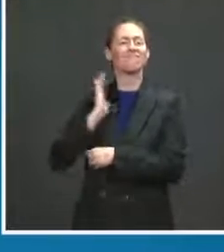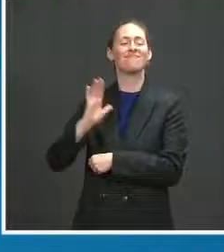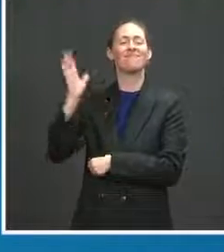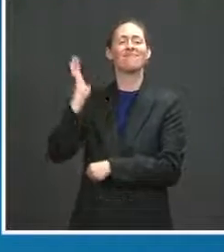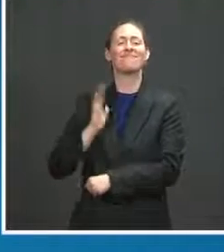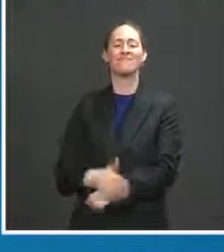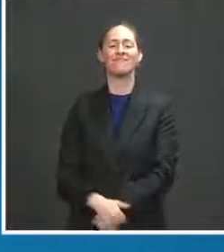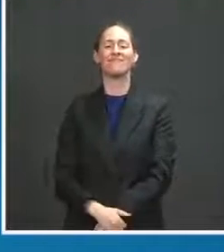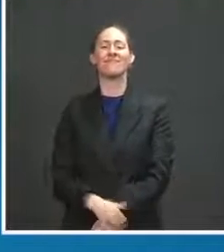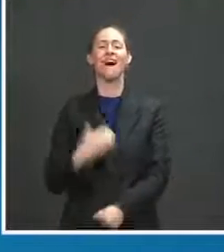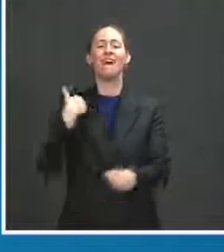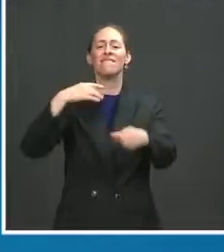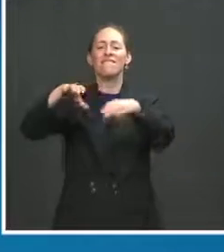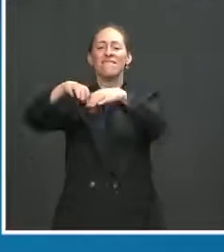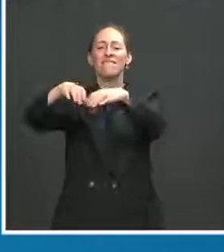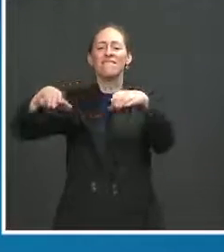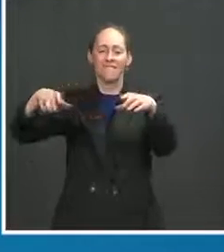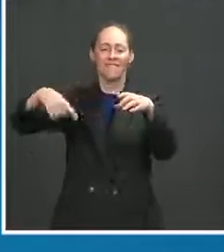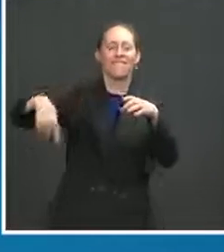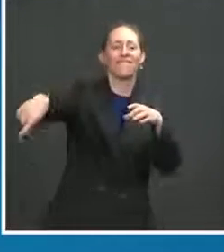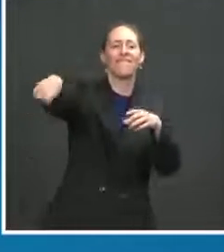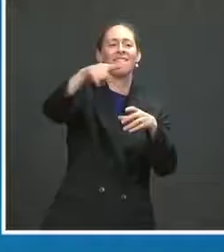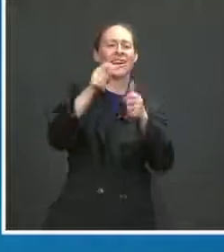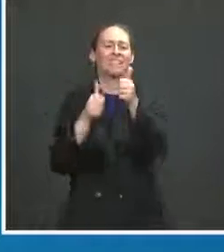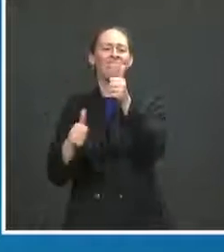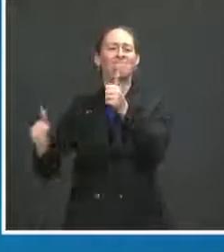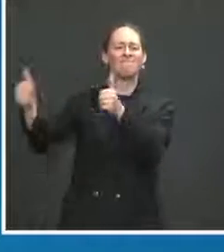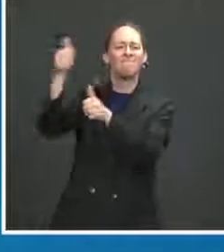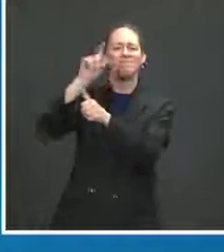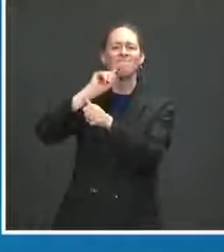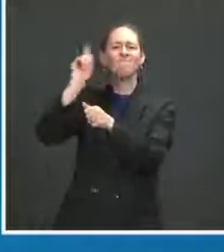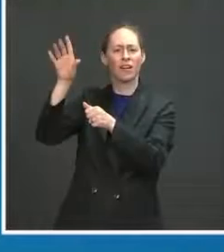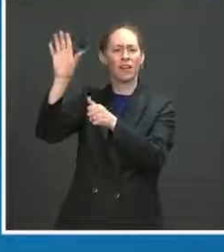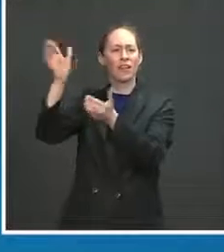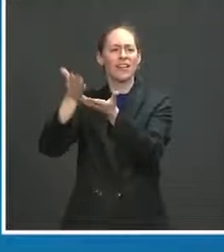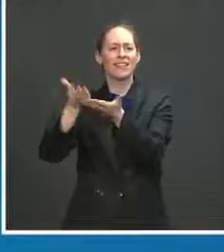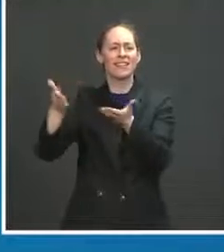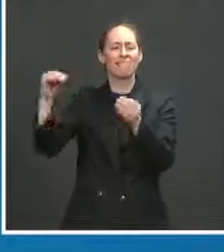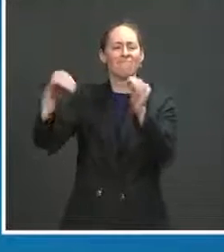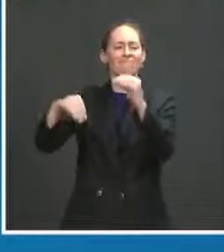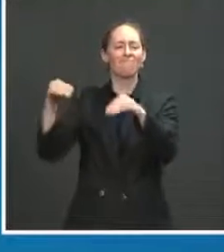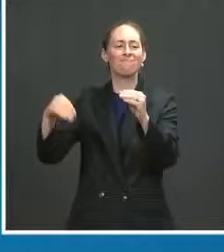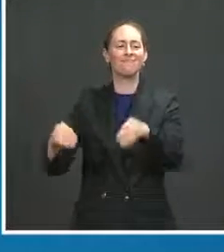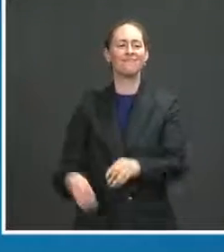your brigade commander, Midshipman Sidney Barber.